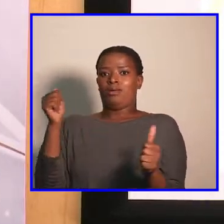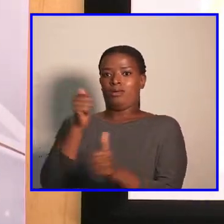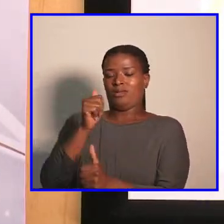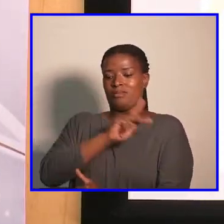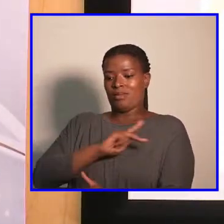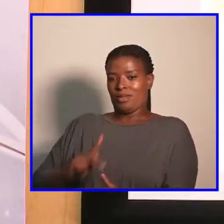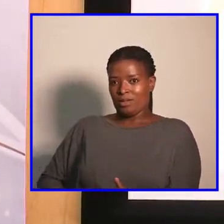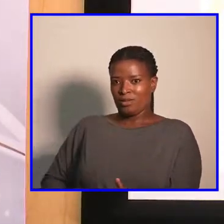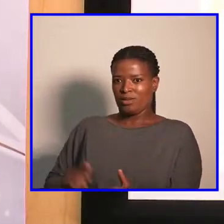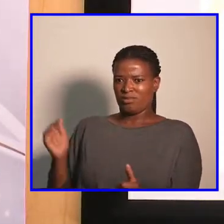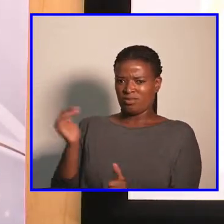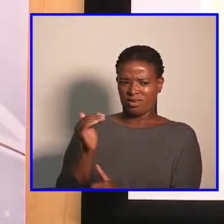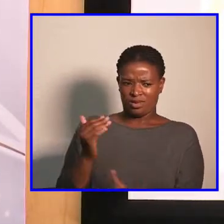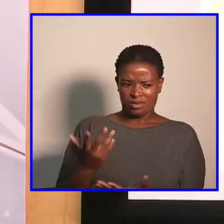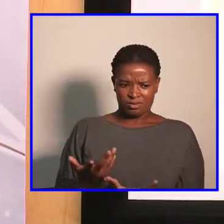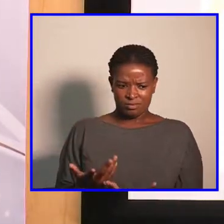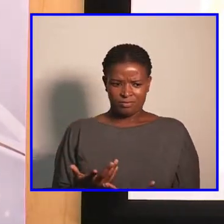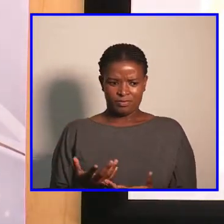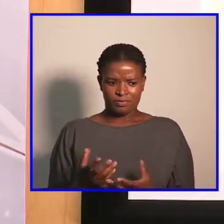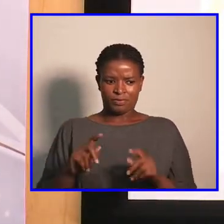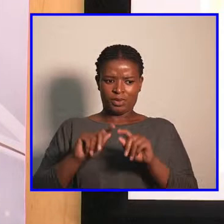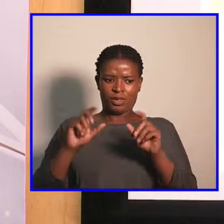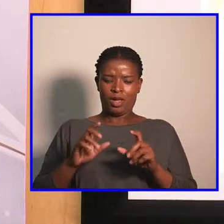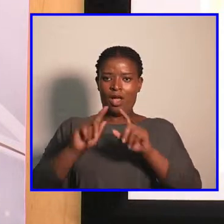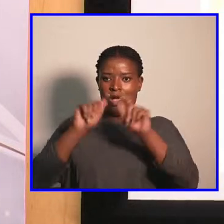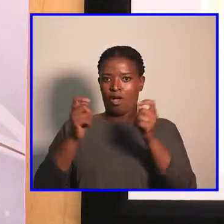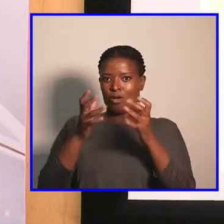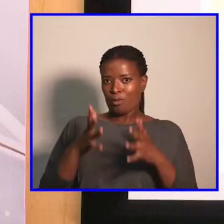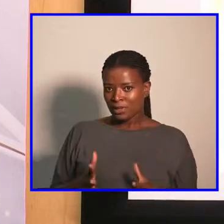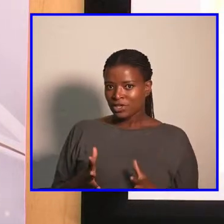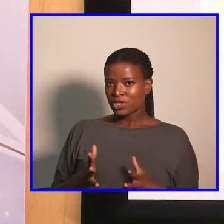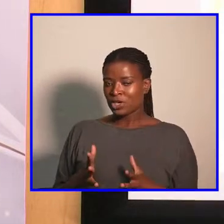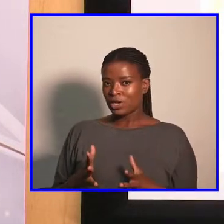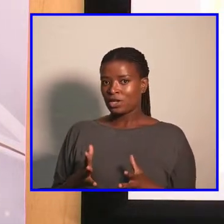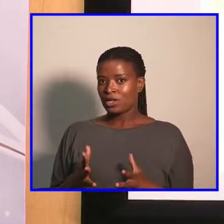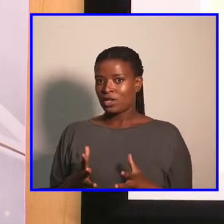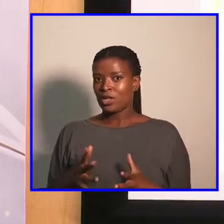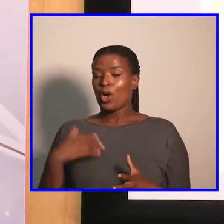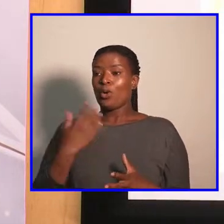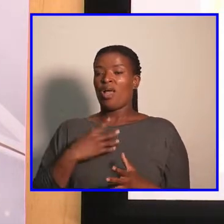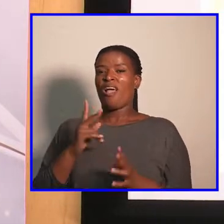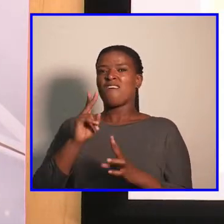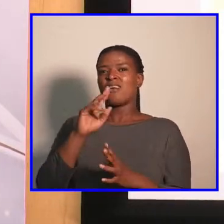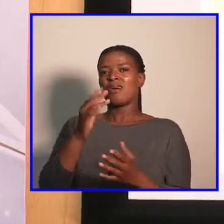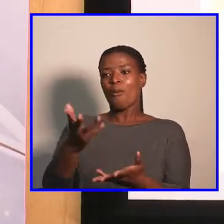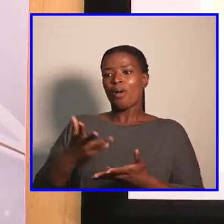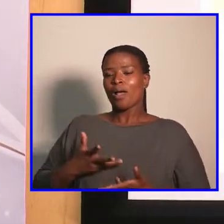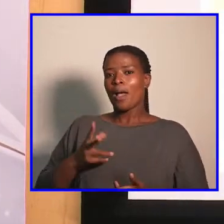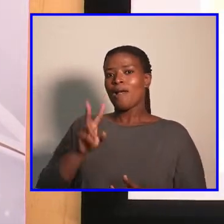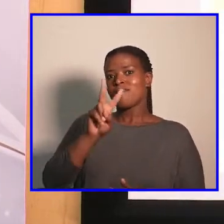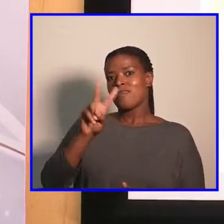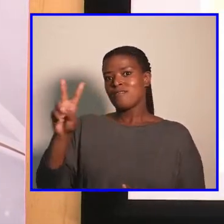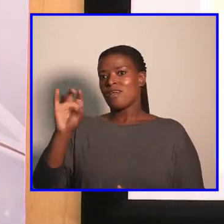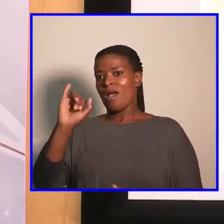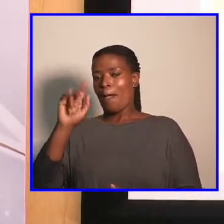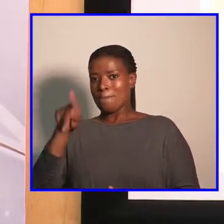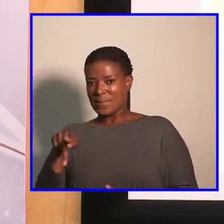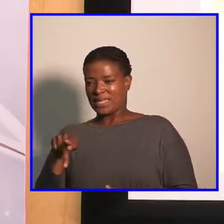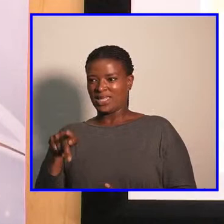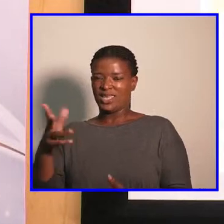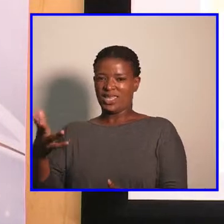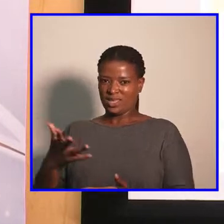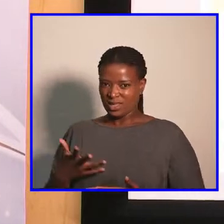Commissioner, welcome. I would also like to welcome our VVIPs and